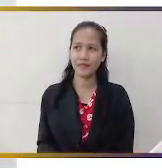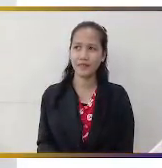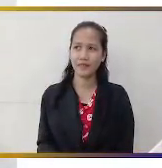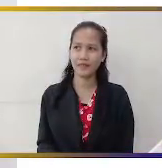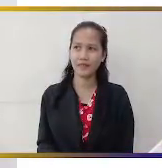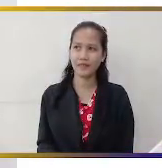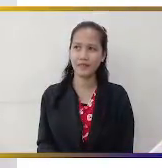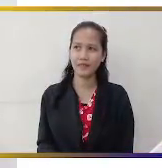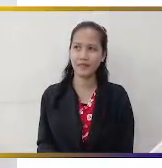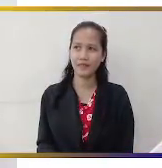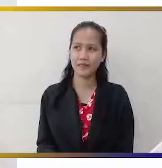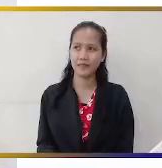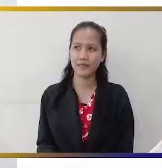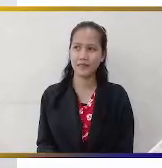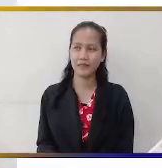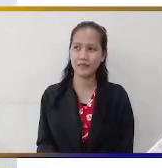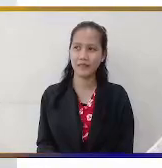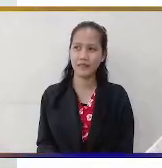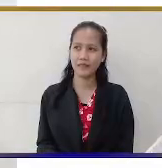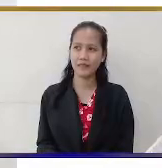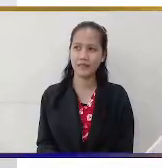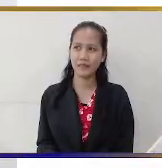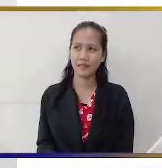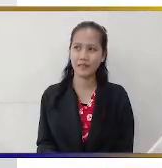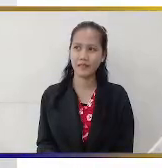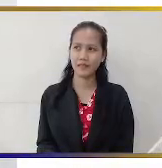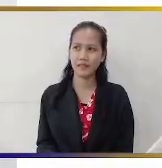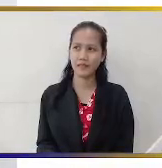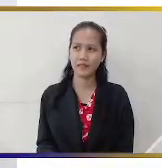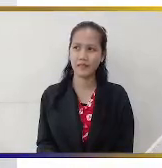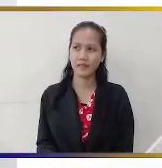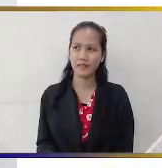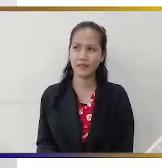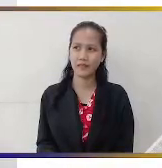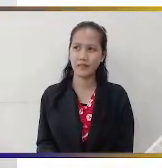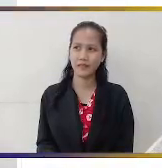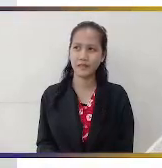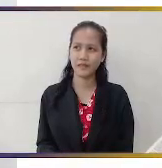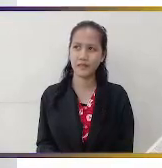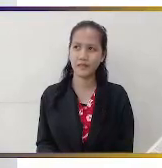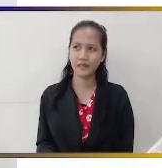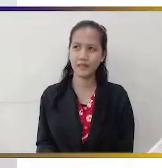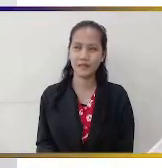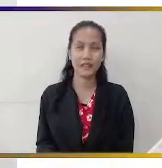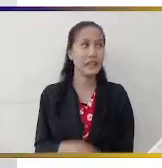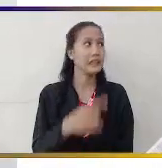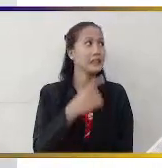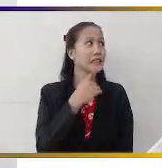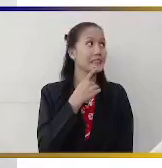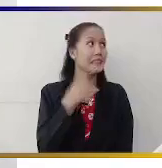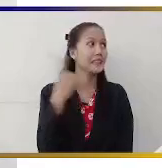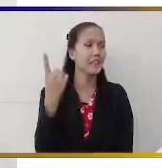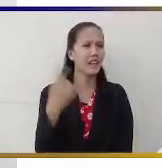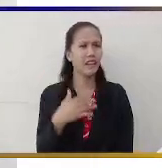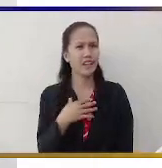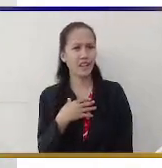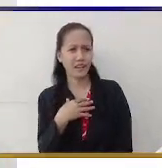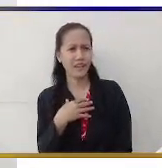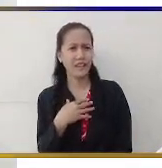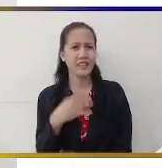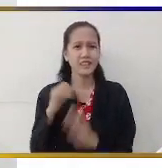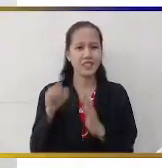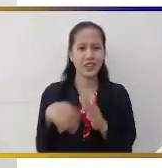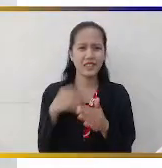laughed, and you're thinking to yourself, if it was only that simple. It is that simple. I am